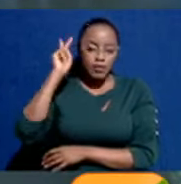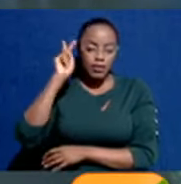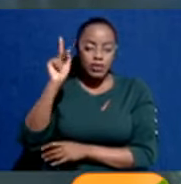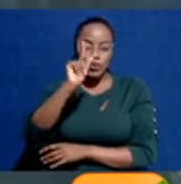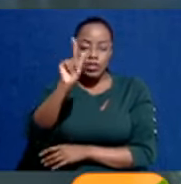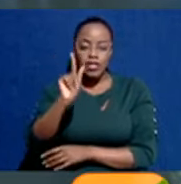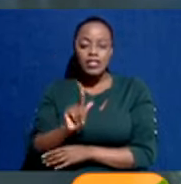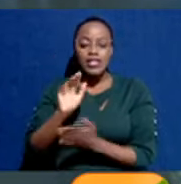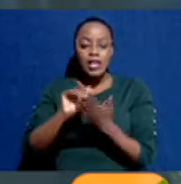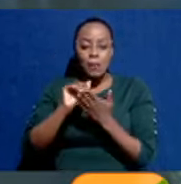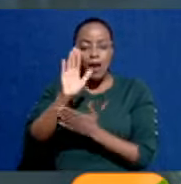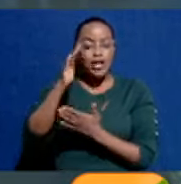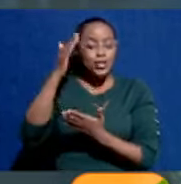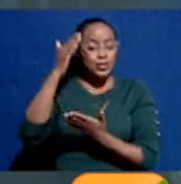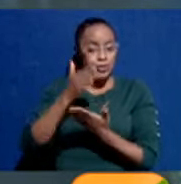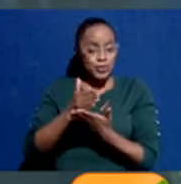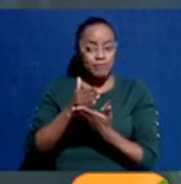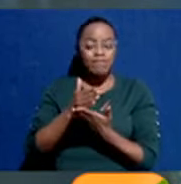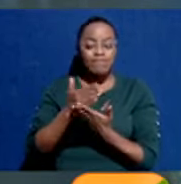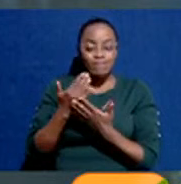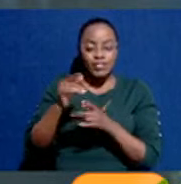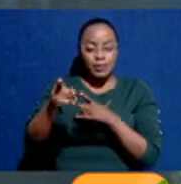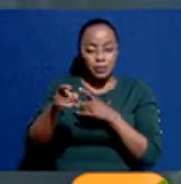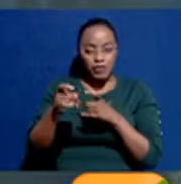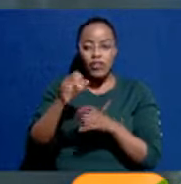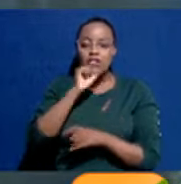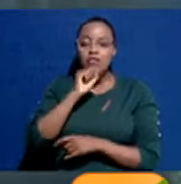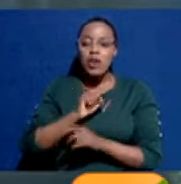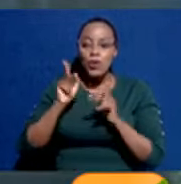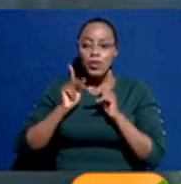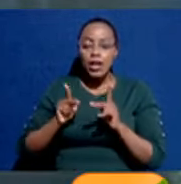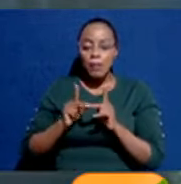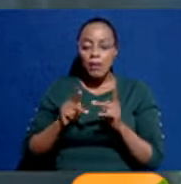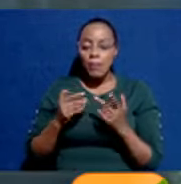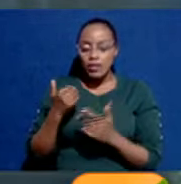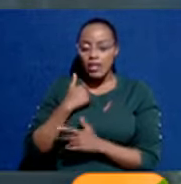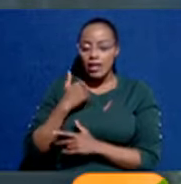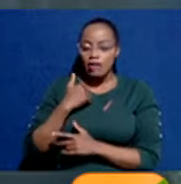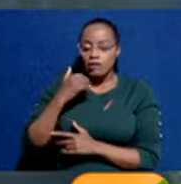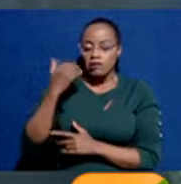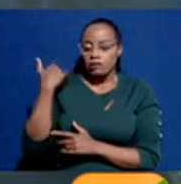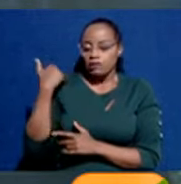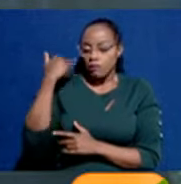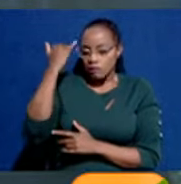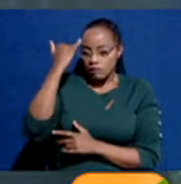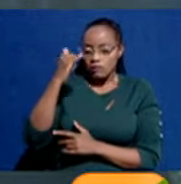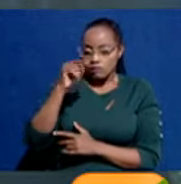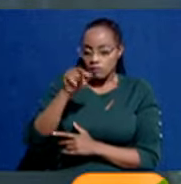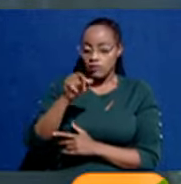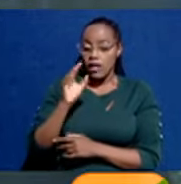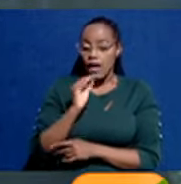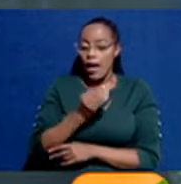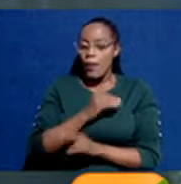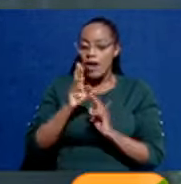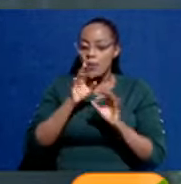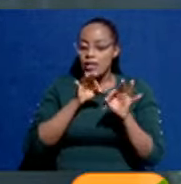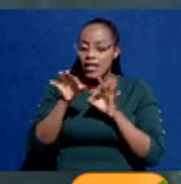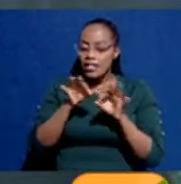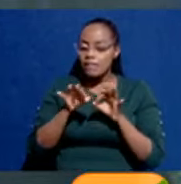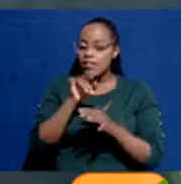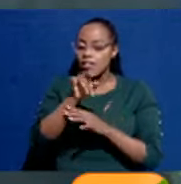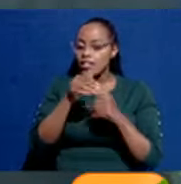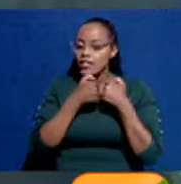is especially true, with attacks against the elderly a disturbing phenomenon. And as Chrispine Otieno reports, despite